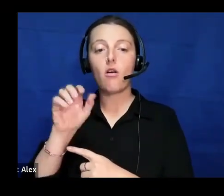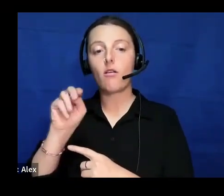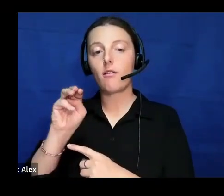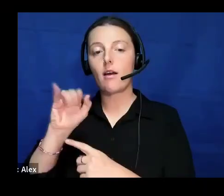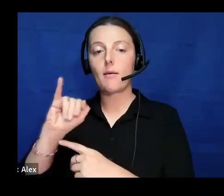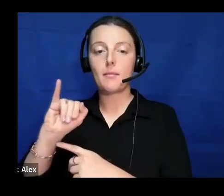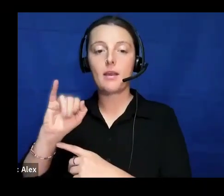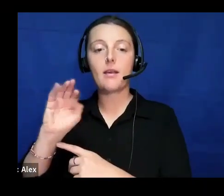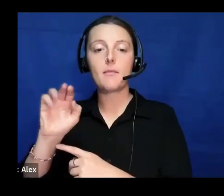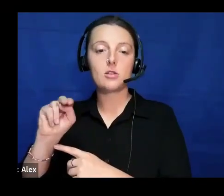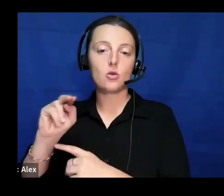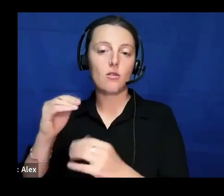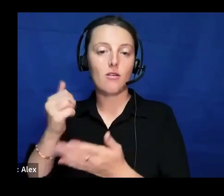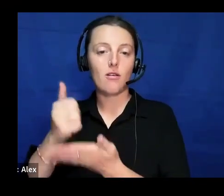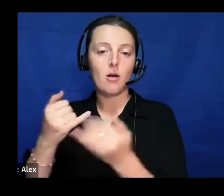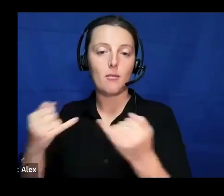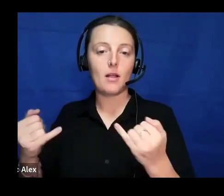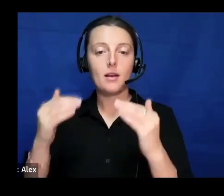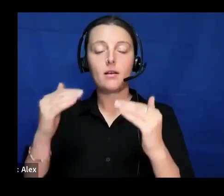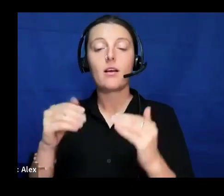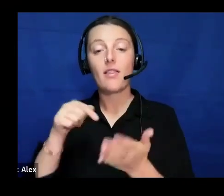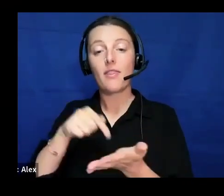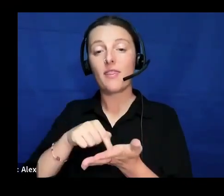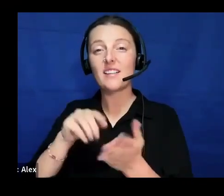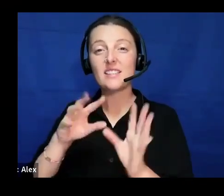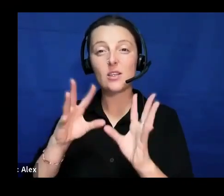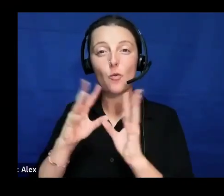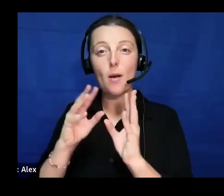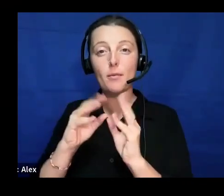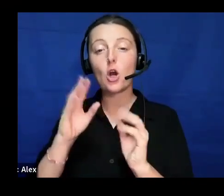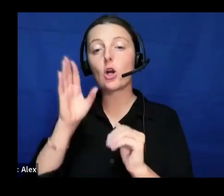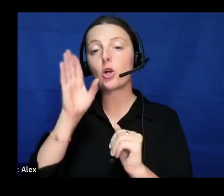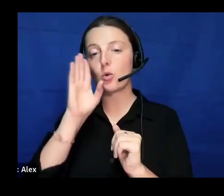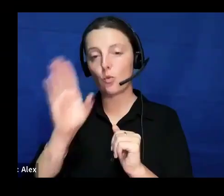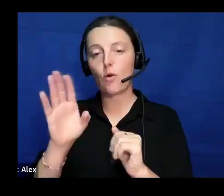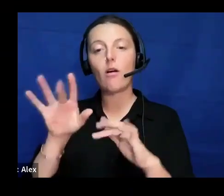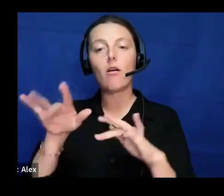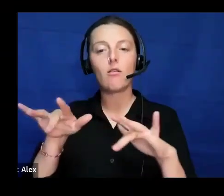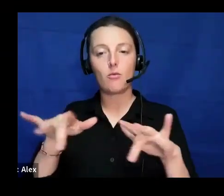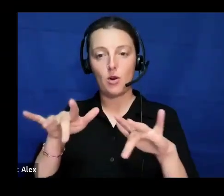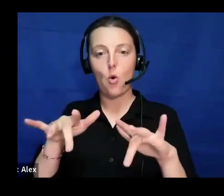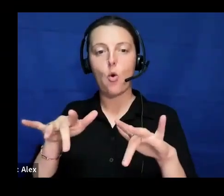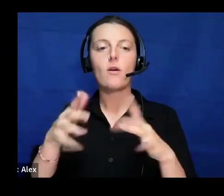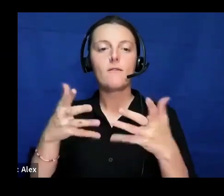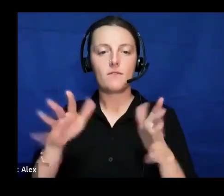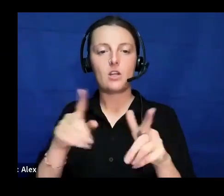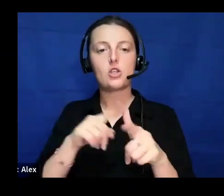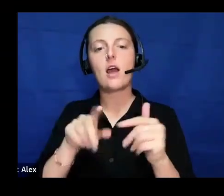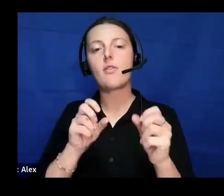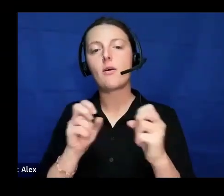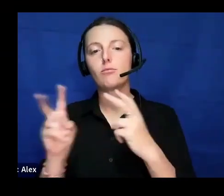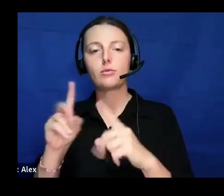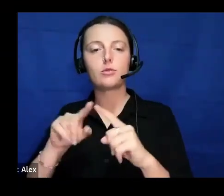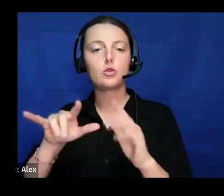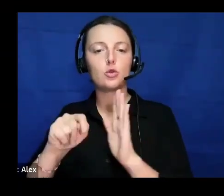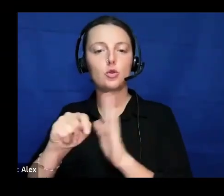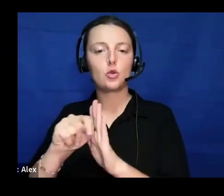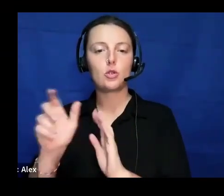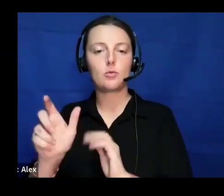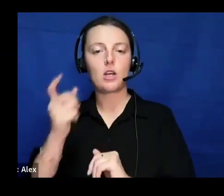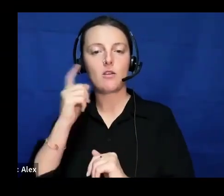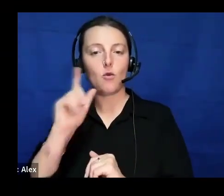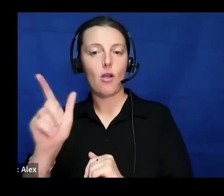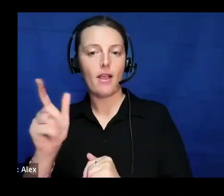on our YouTube channel for later viewing. Please don't hesitate to reach out to us, the Arrowhead Area Agency on Aging, if you